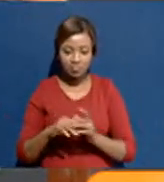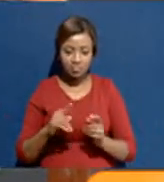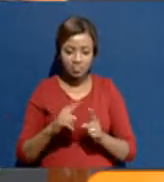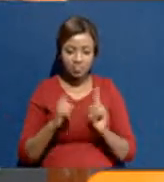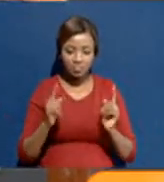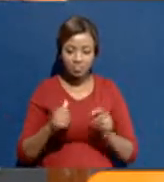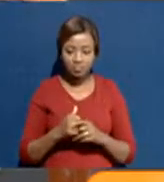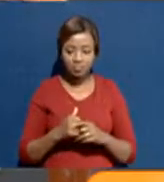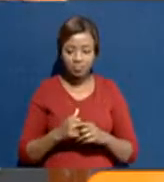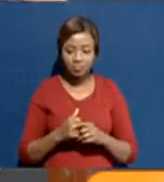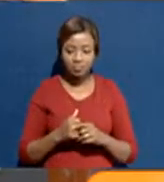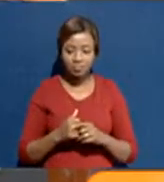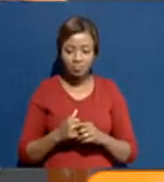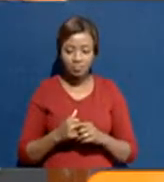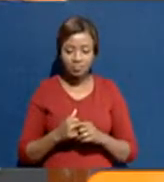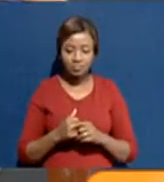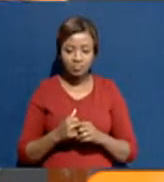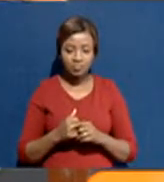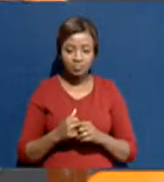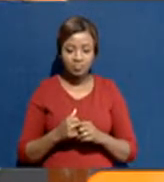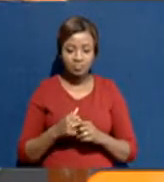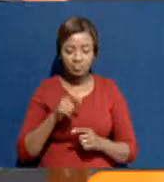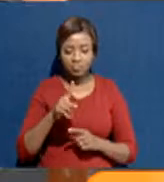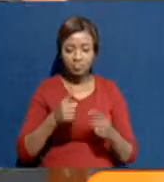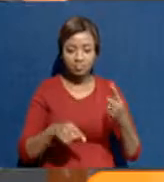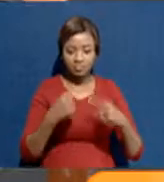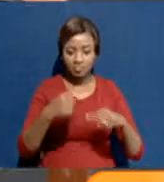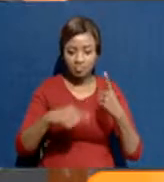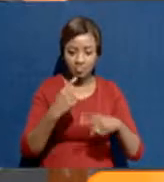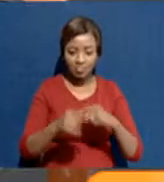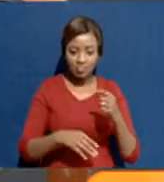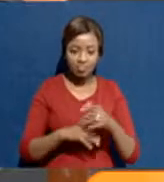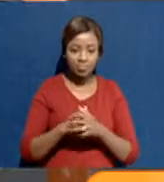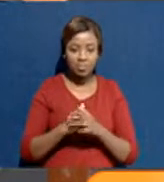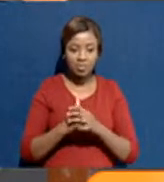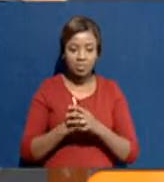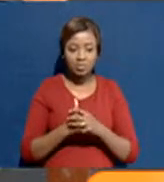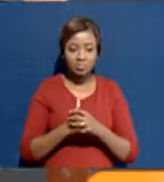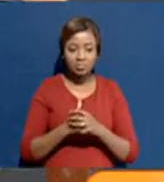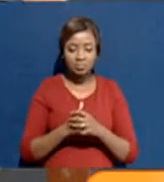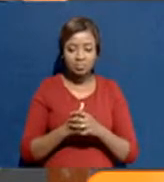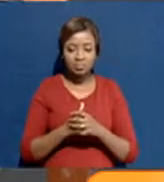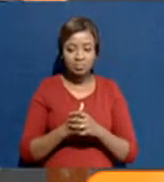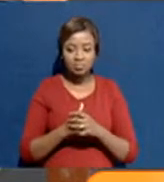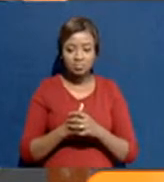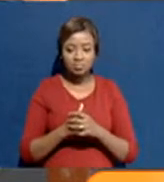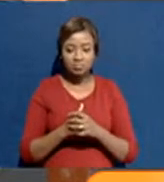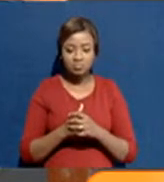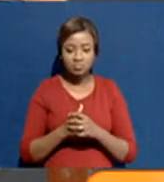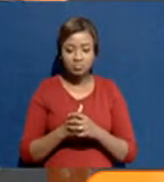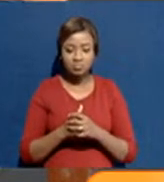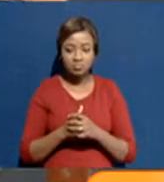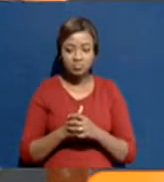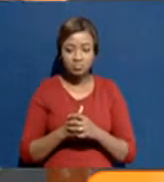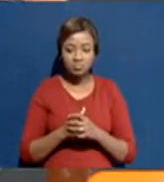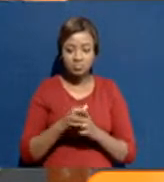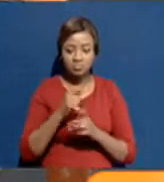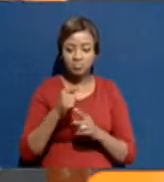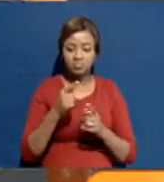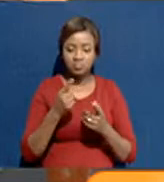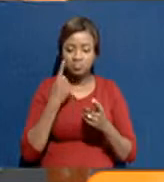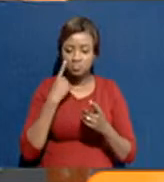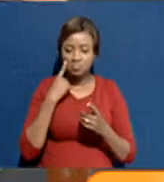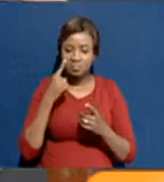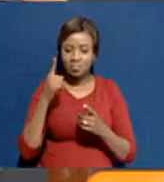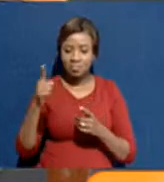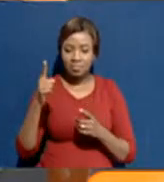Pele called soccer, the beautiful game. Correct. So I was contrasting it with politics. It's not a beautiful